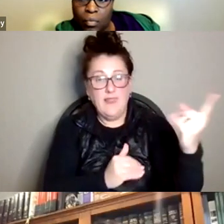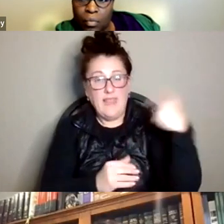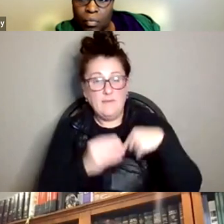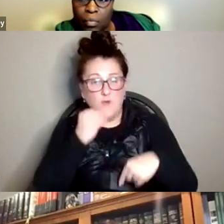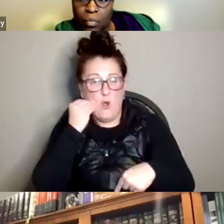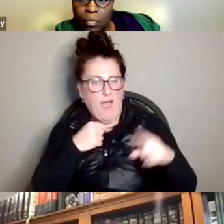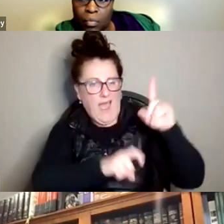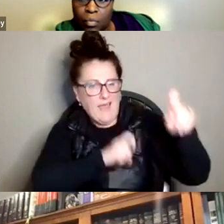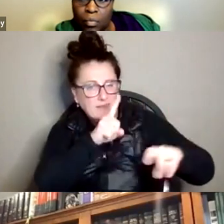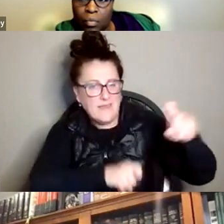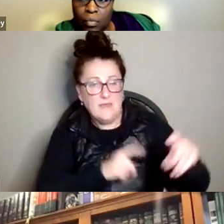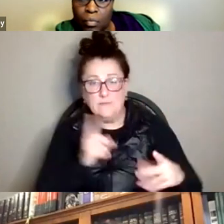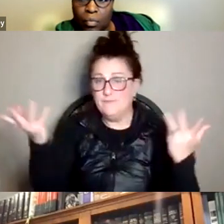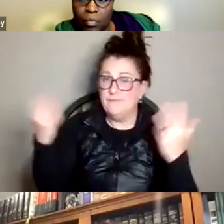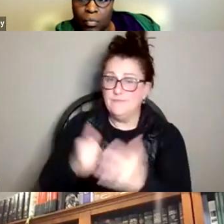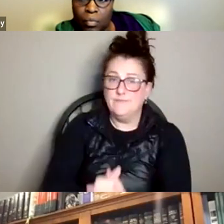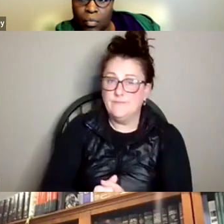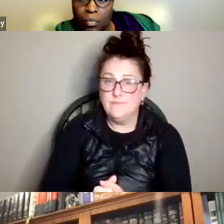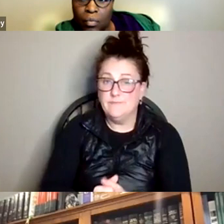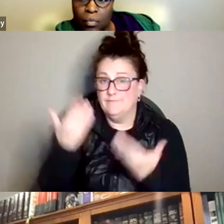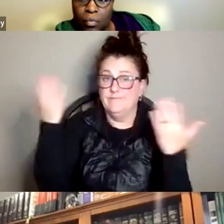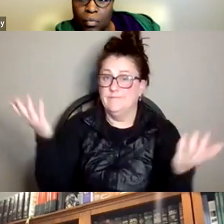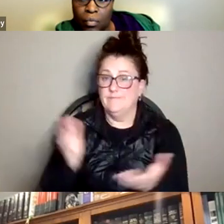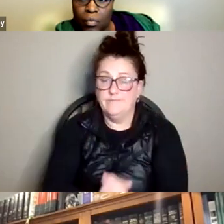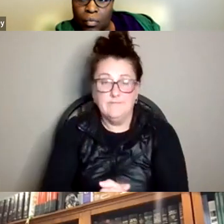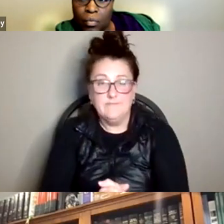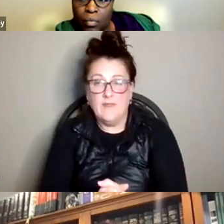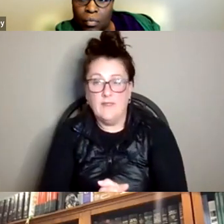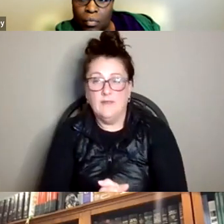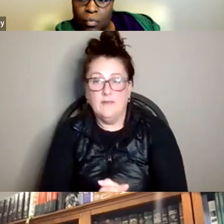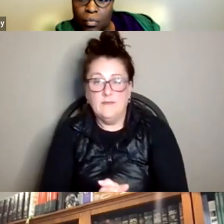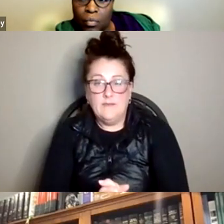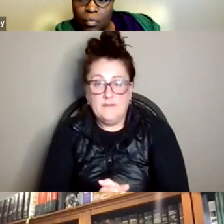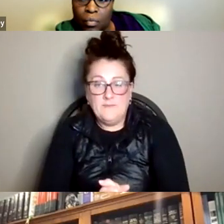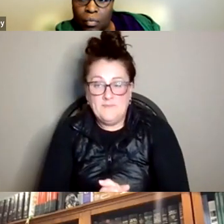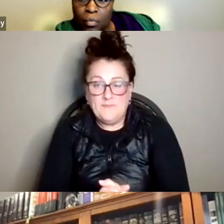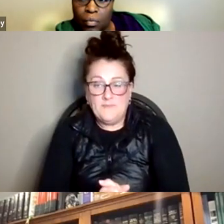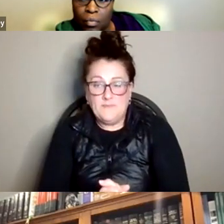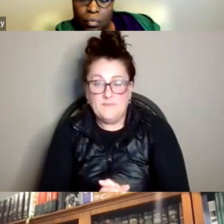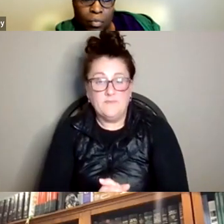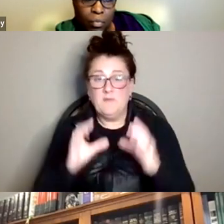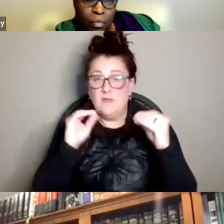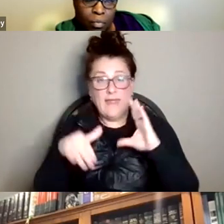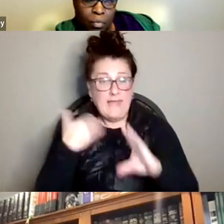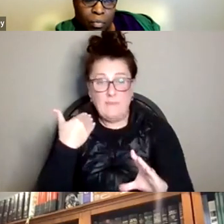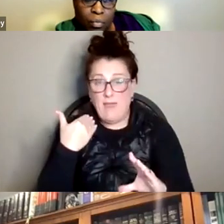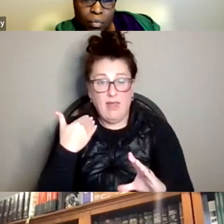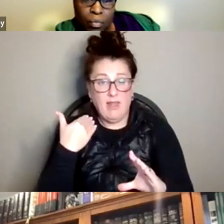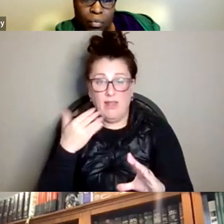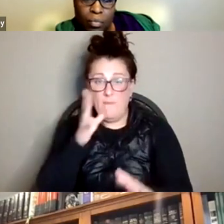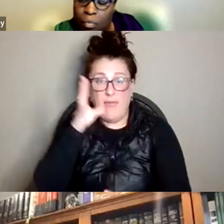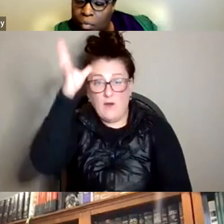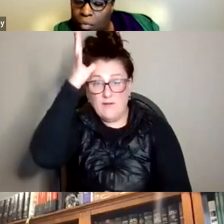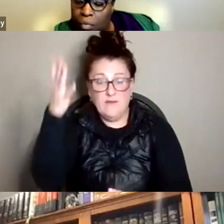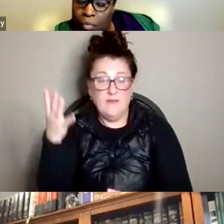questions and he comes here and he says, oh, I don't know. not emailing the teachers, I mean the parents,